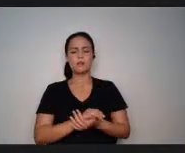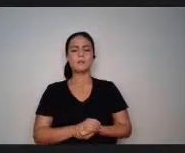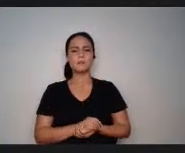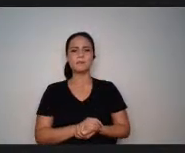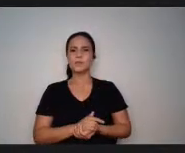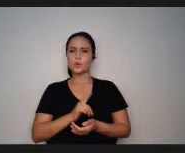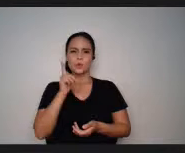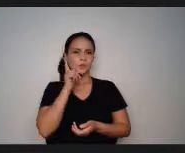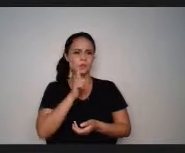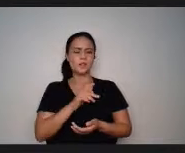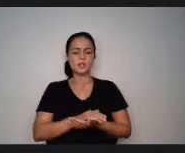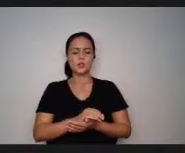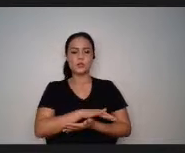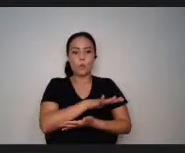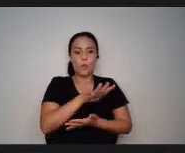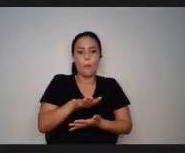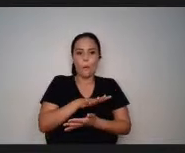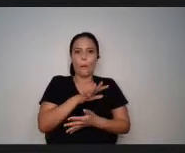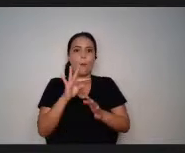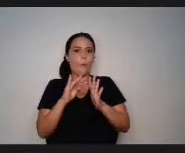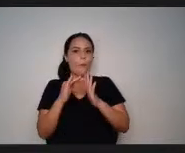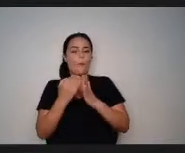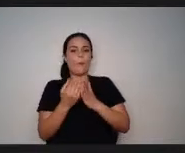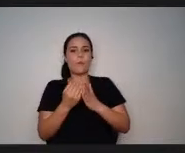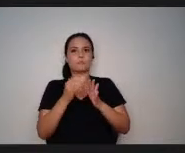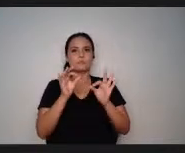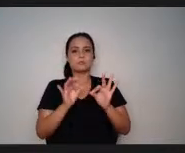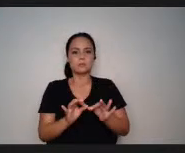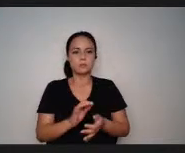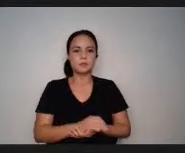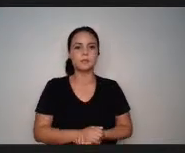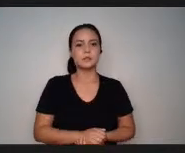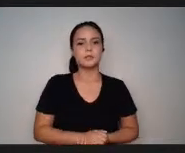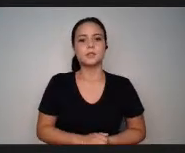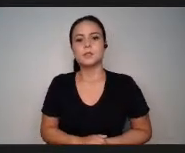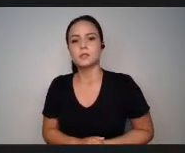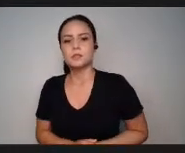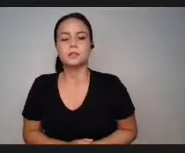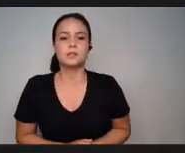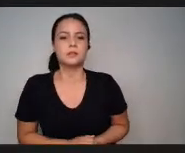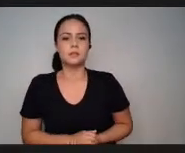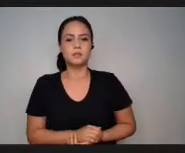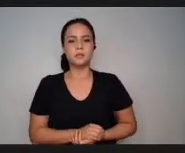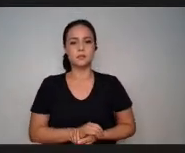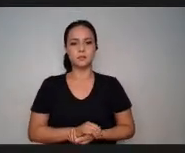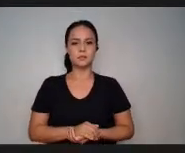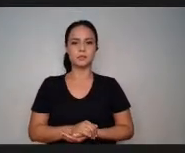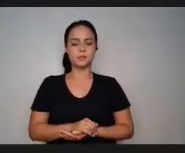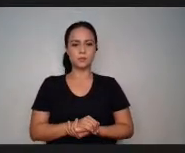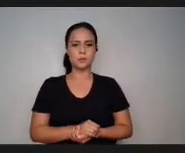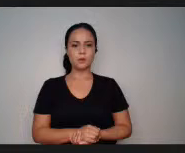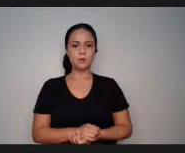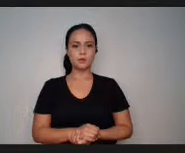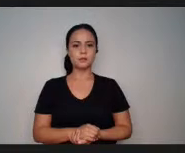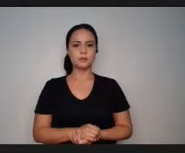before. So we're not able to generalize, but here is one example. If we take